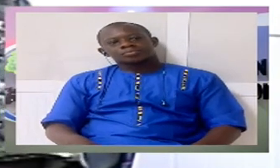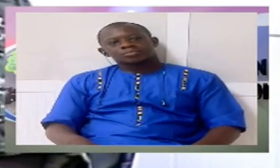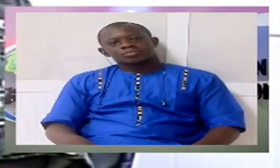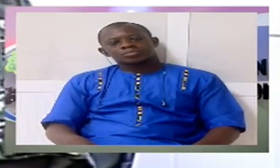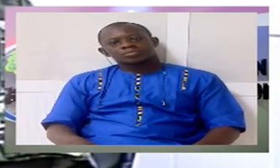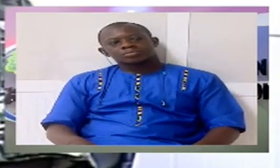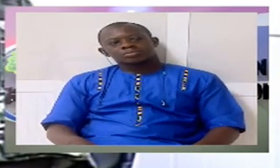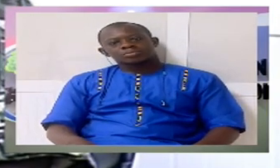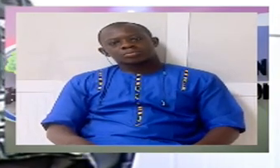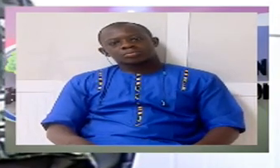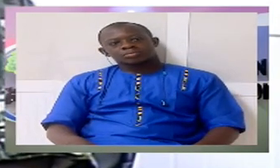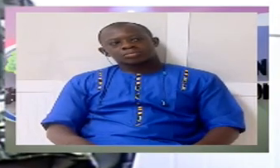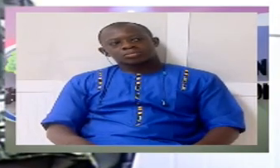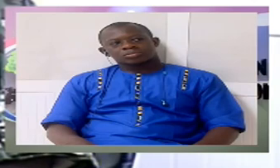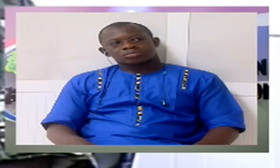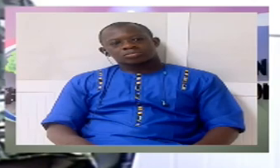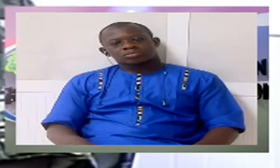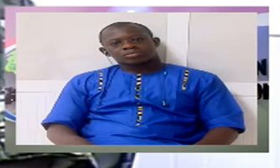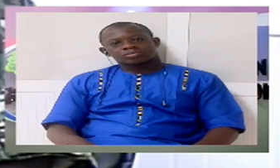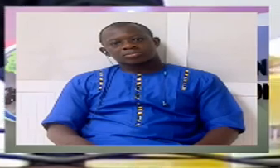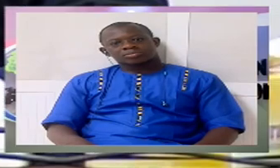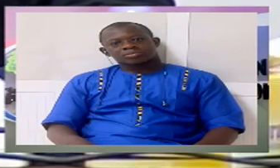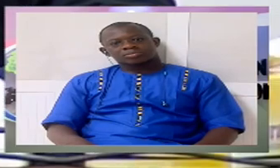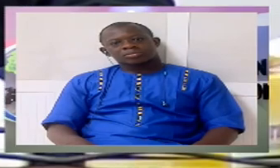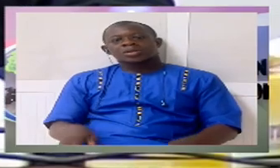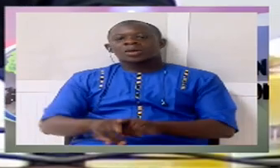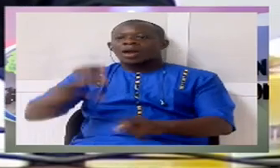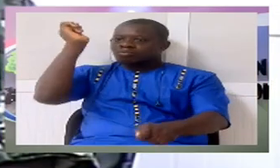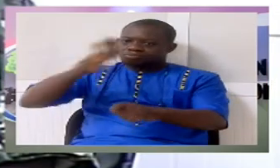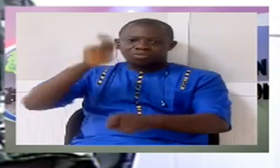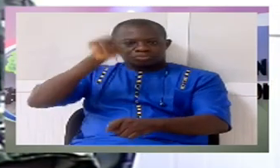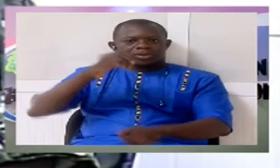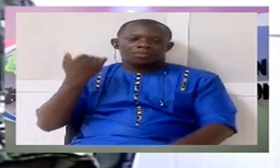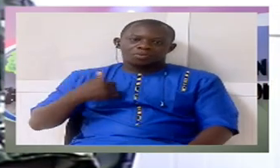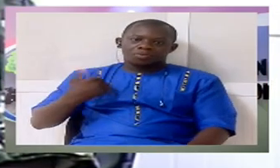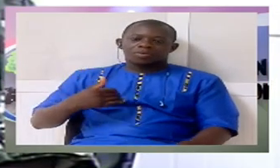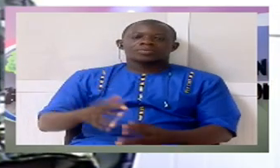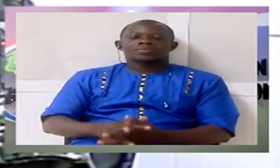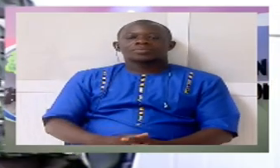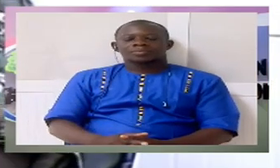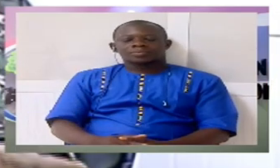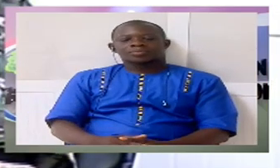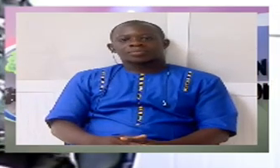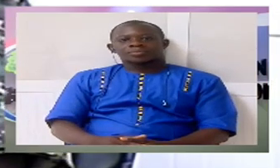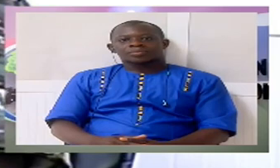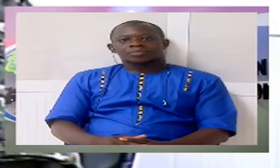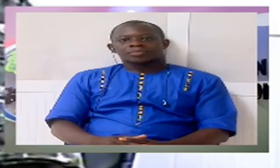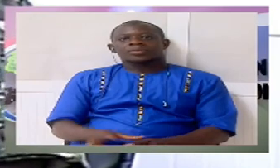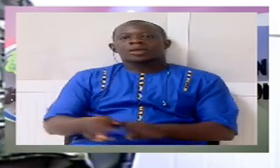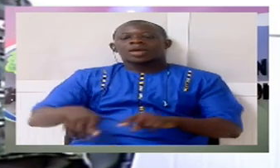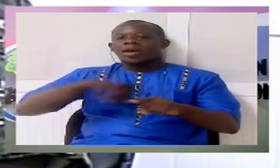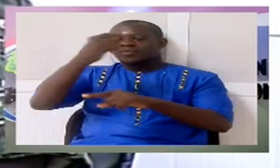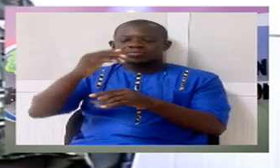nit ñi fétal nit ñi def leen lu leen neex té dara du ci gëna beating the people door leen tam dara du ci gëna. Okay lolu demona bi after that